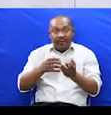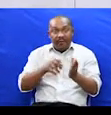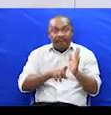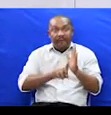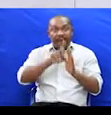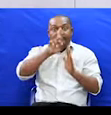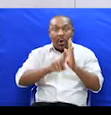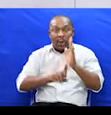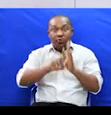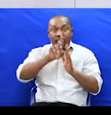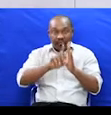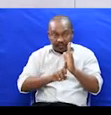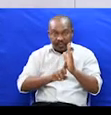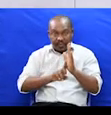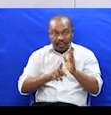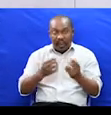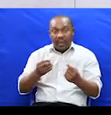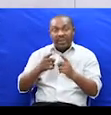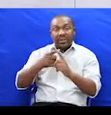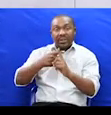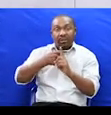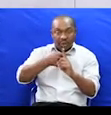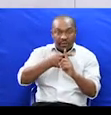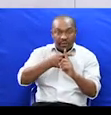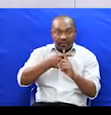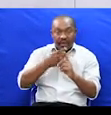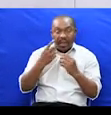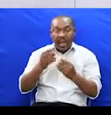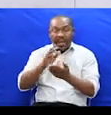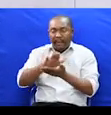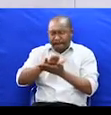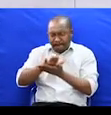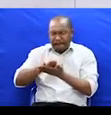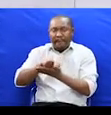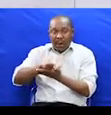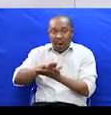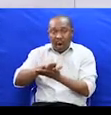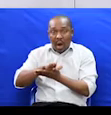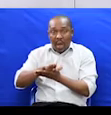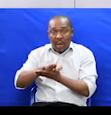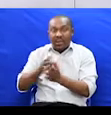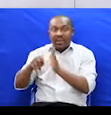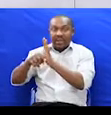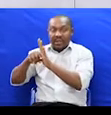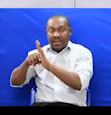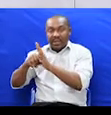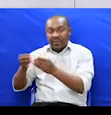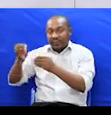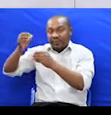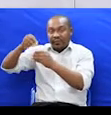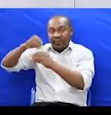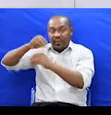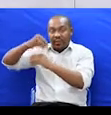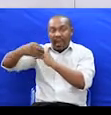was a positive charge, and the few negative charge was embedded on it. That was a J.J.